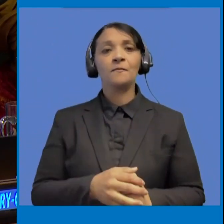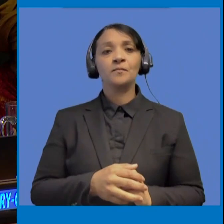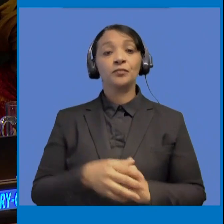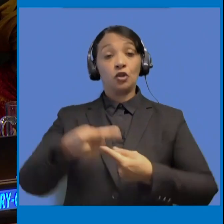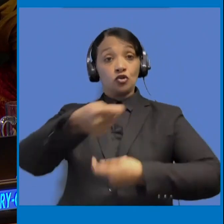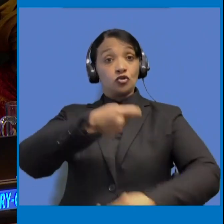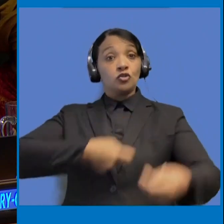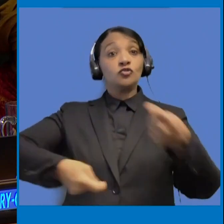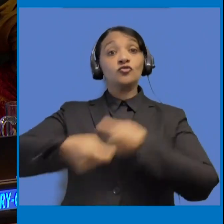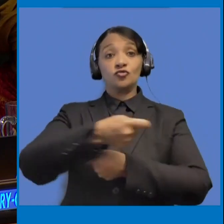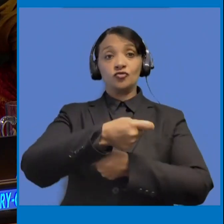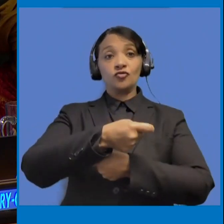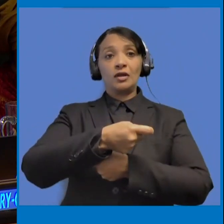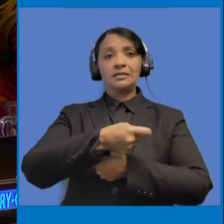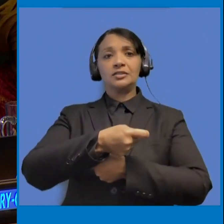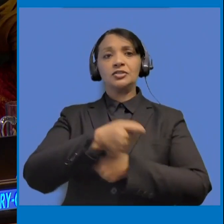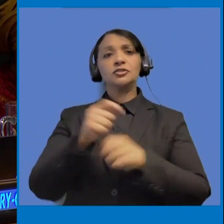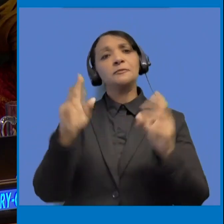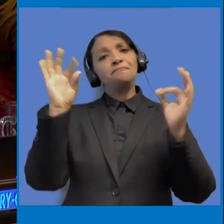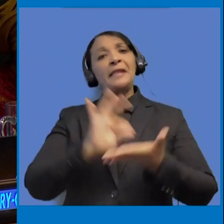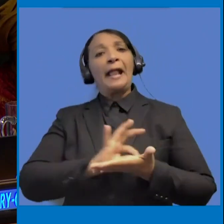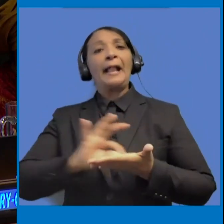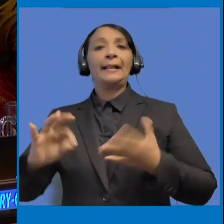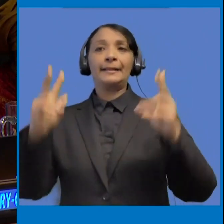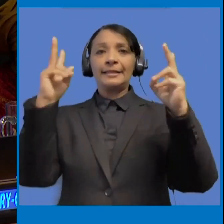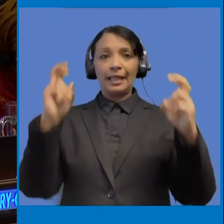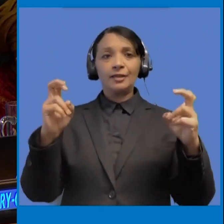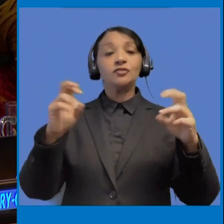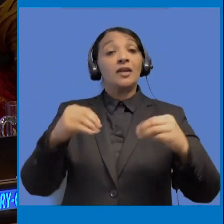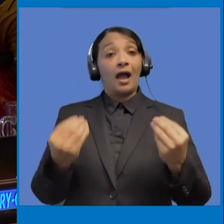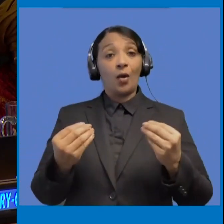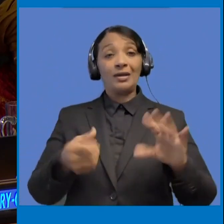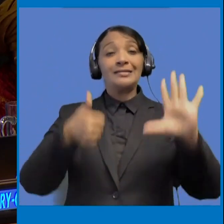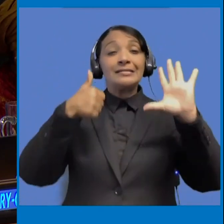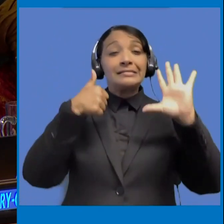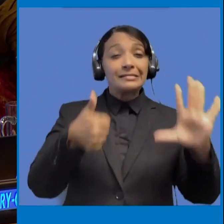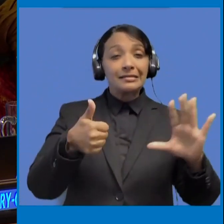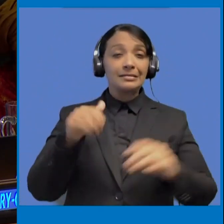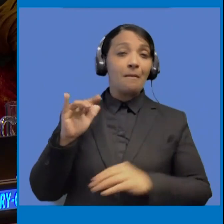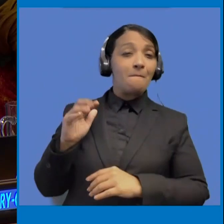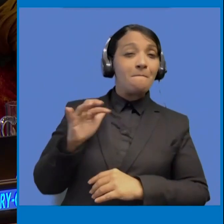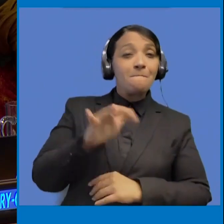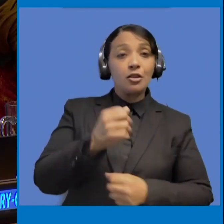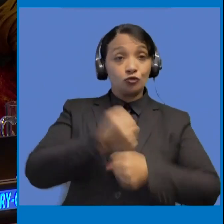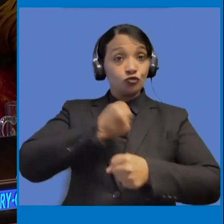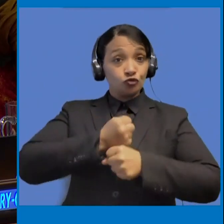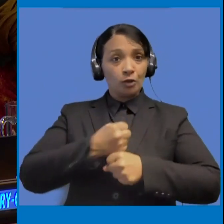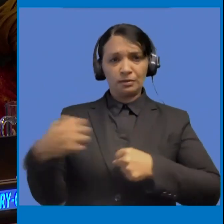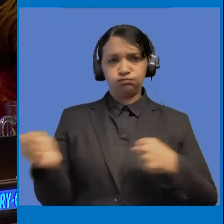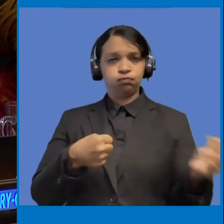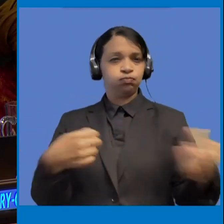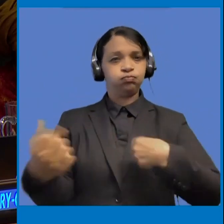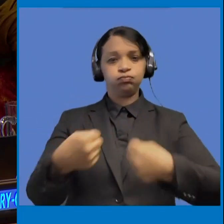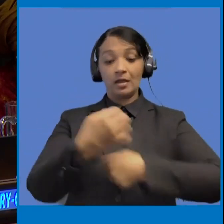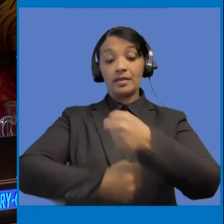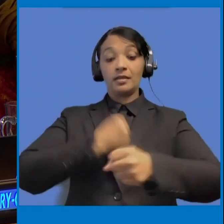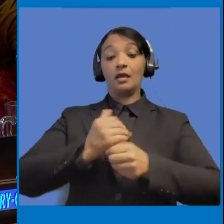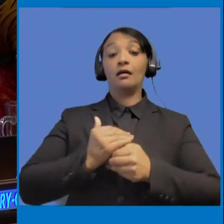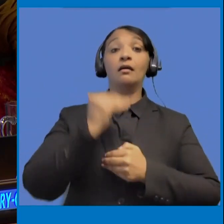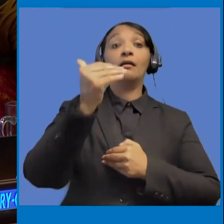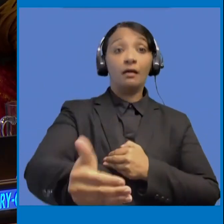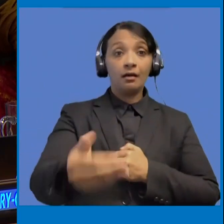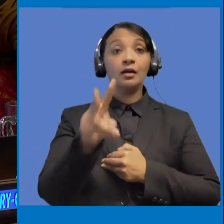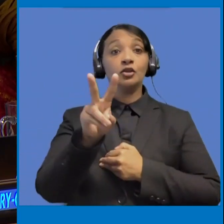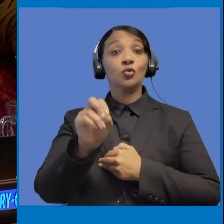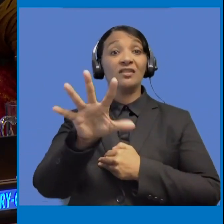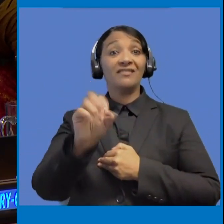energy could create more than 6 million jobs across the continent by 2050. And yet,